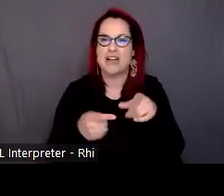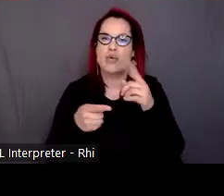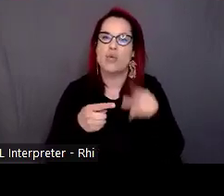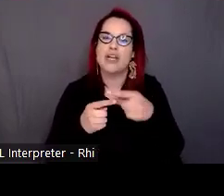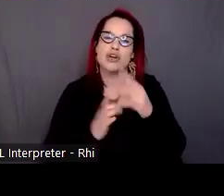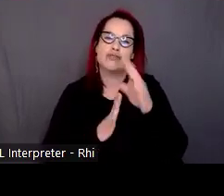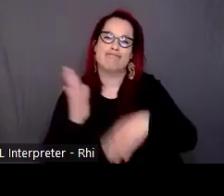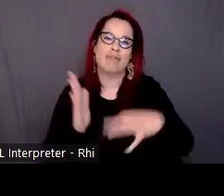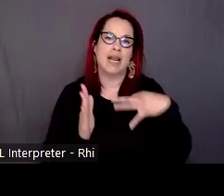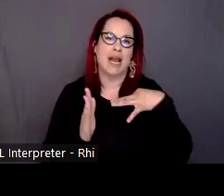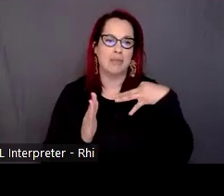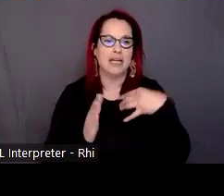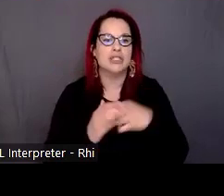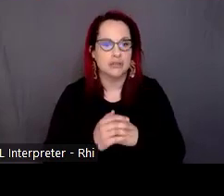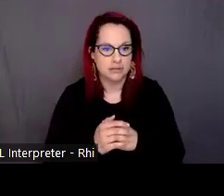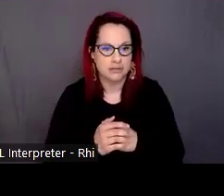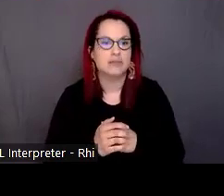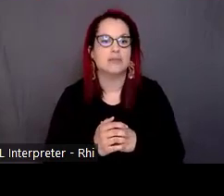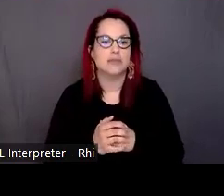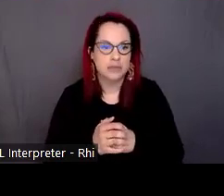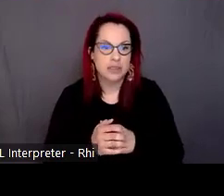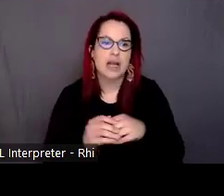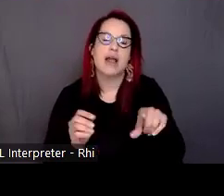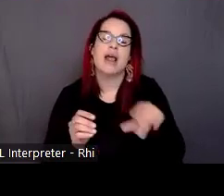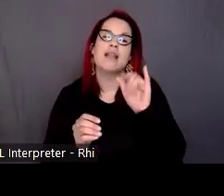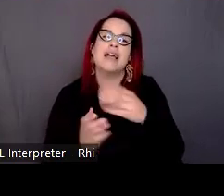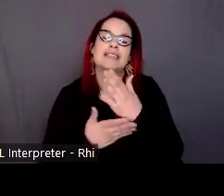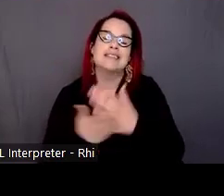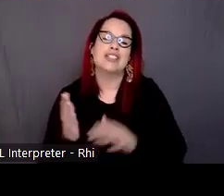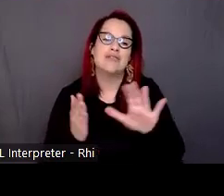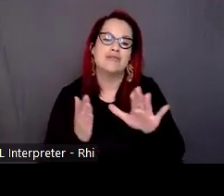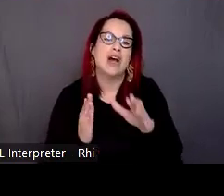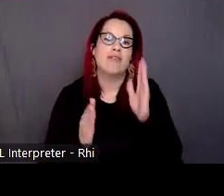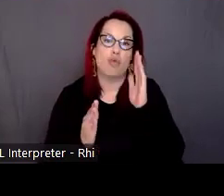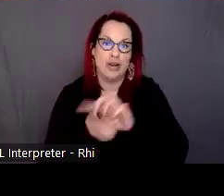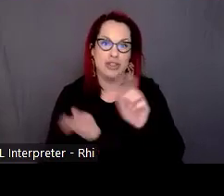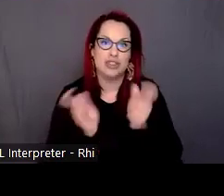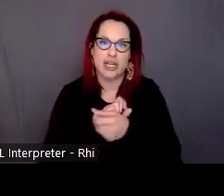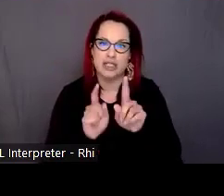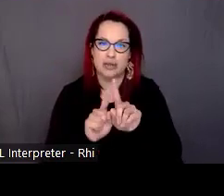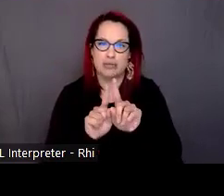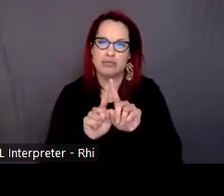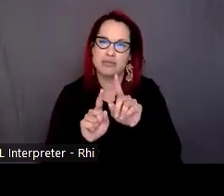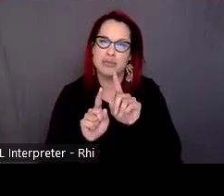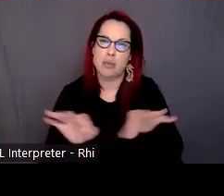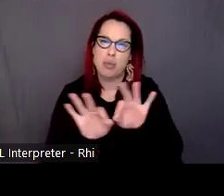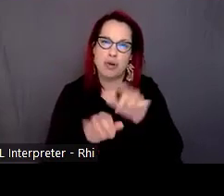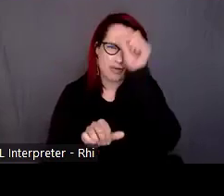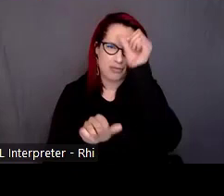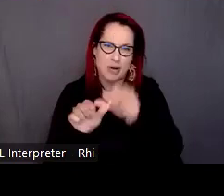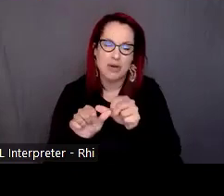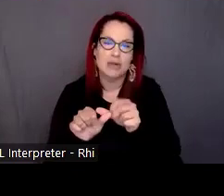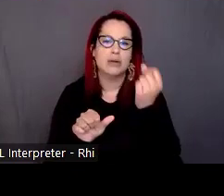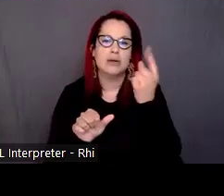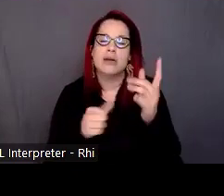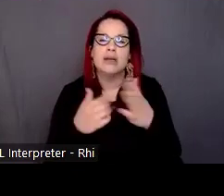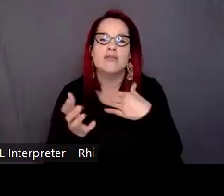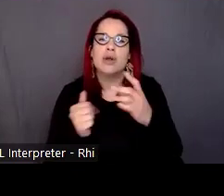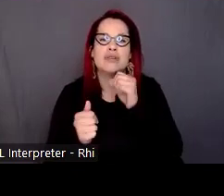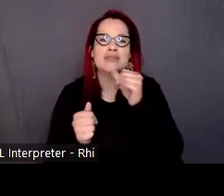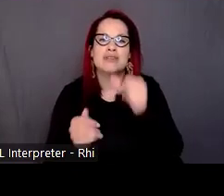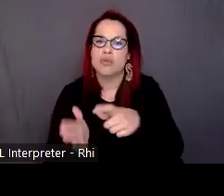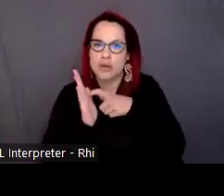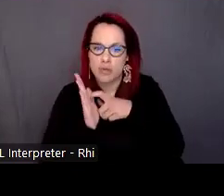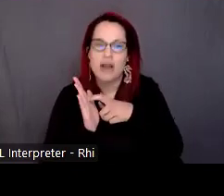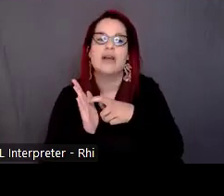of course, Section 5 will be different, so that you keep that in mind. Regardless of the fact that there aren't any required changes, we're still going to be